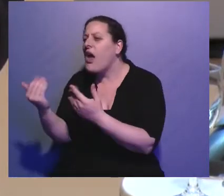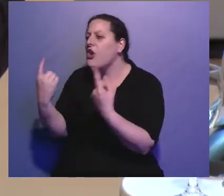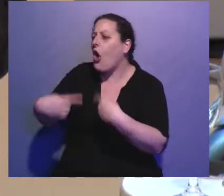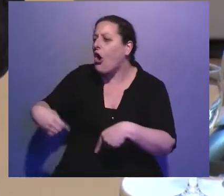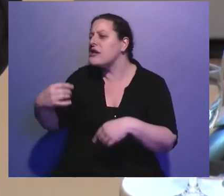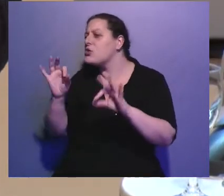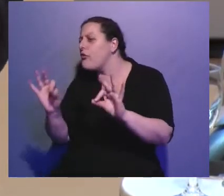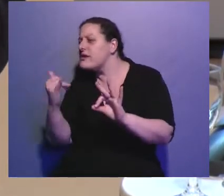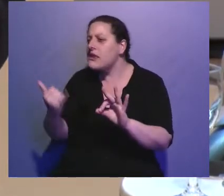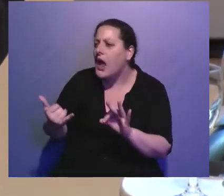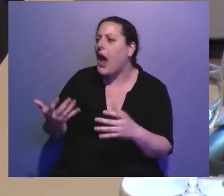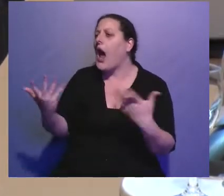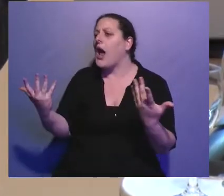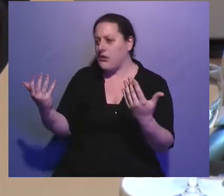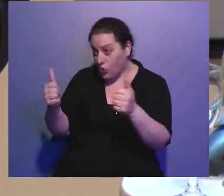If the